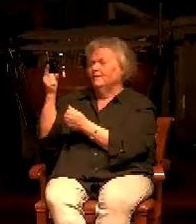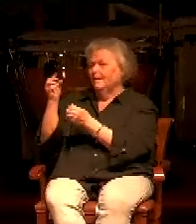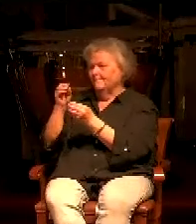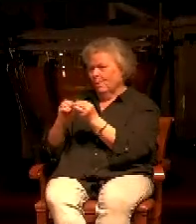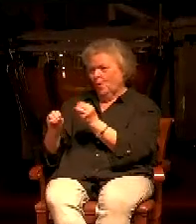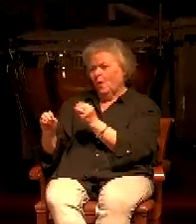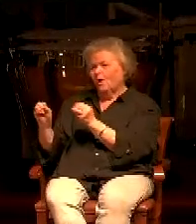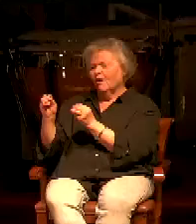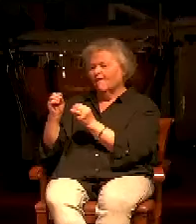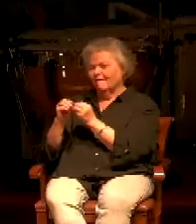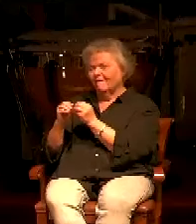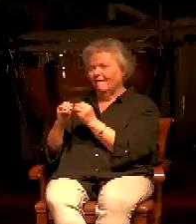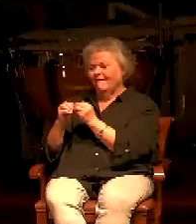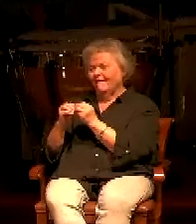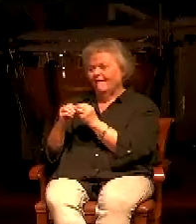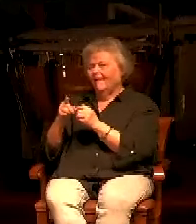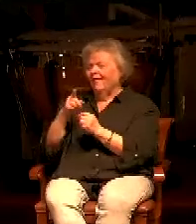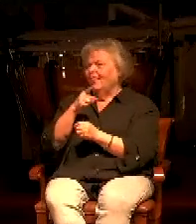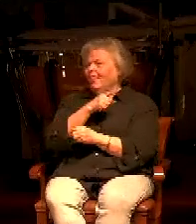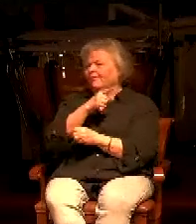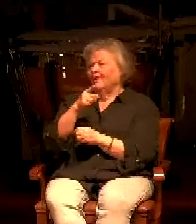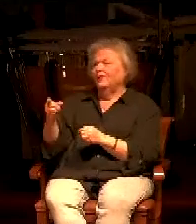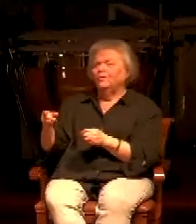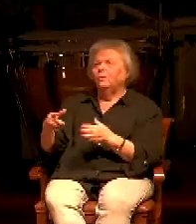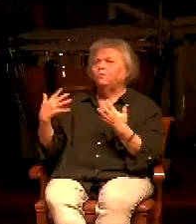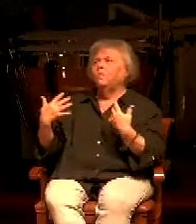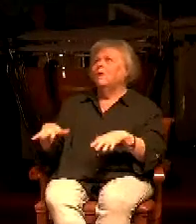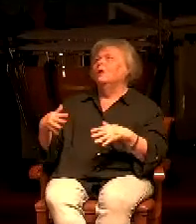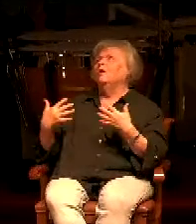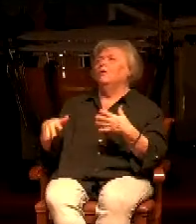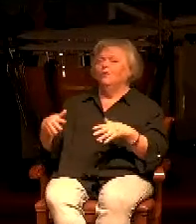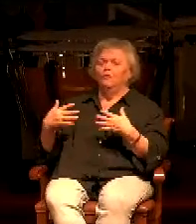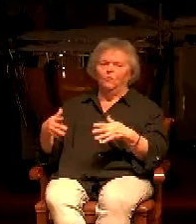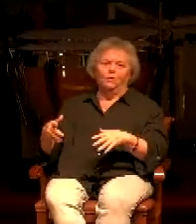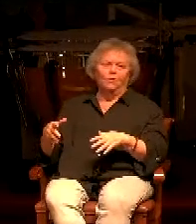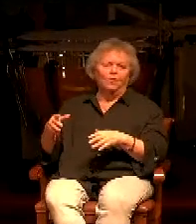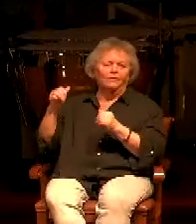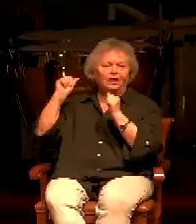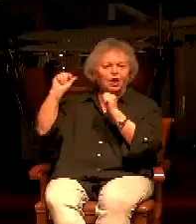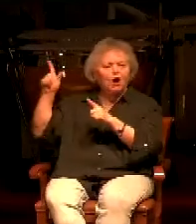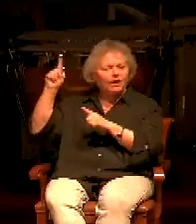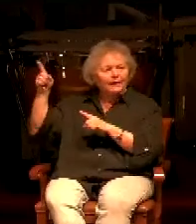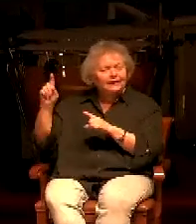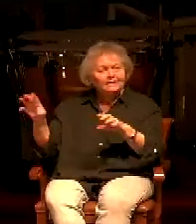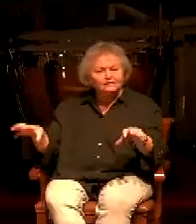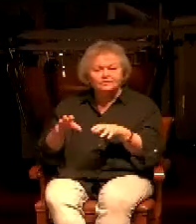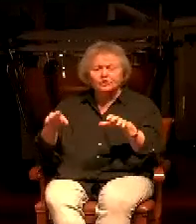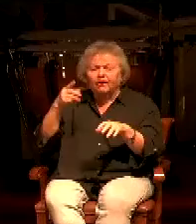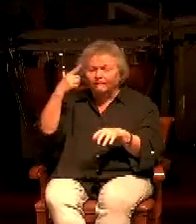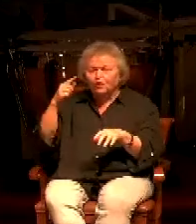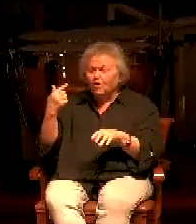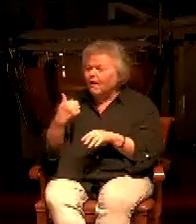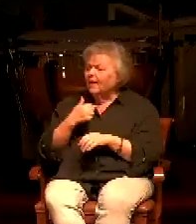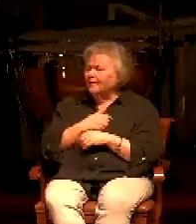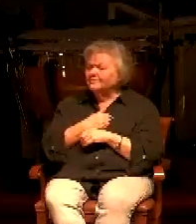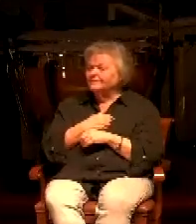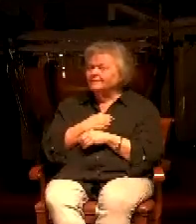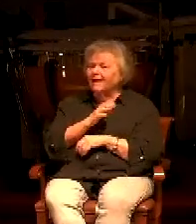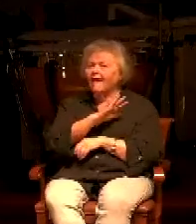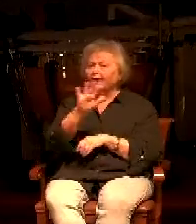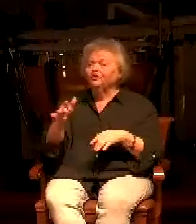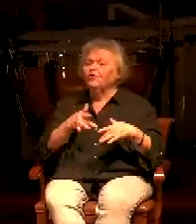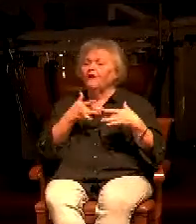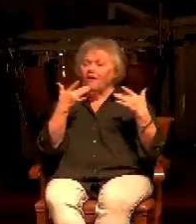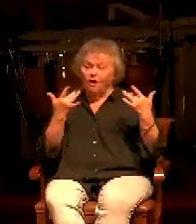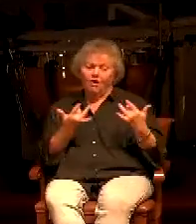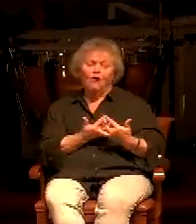That you'll just be overwhelmed with who He is and what He has done. And your heart will, as we say in the story